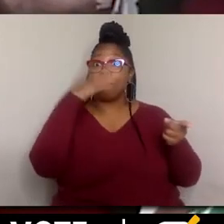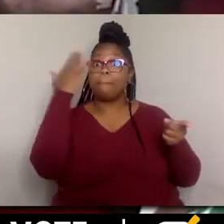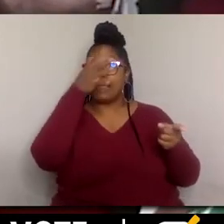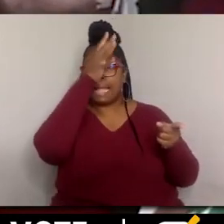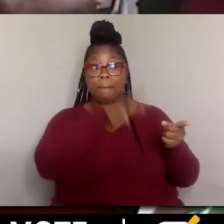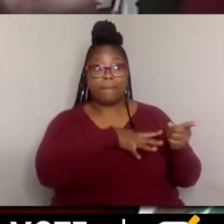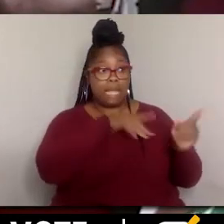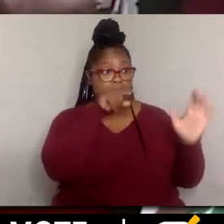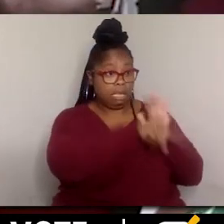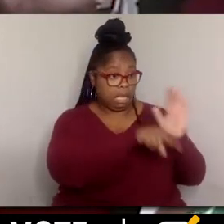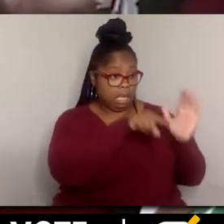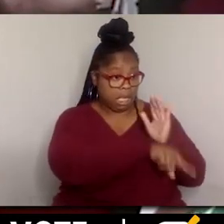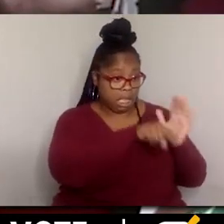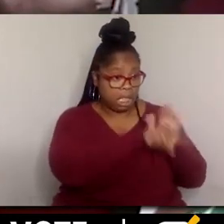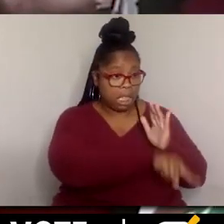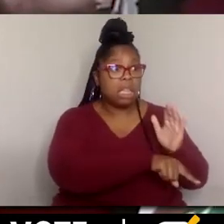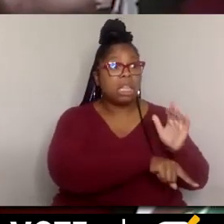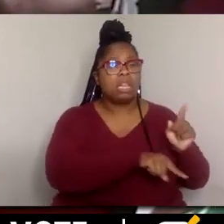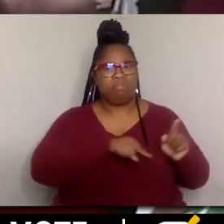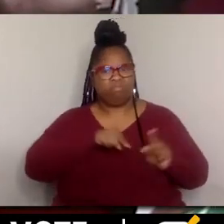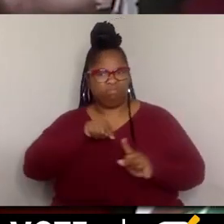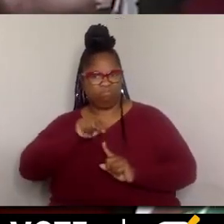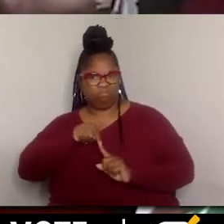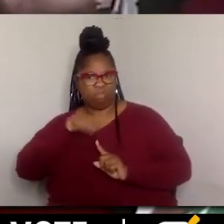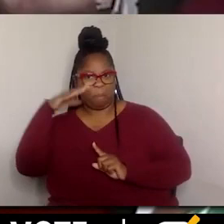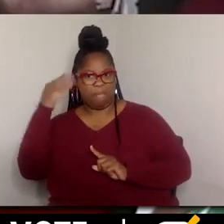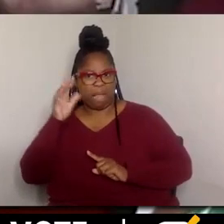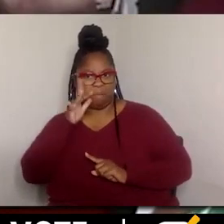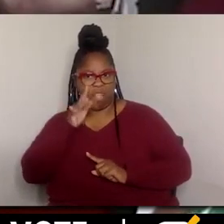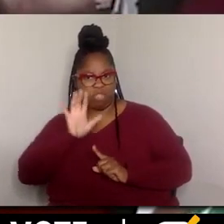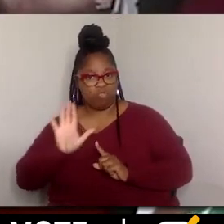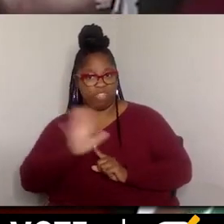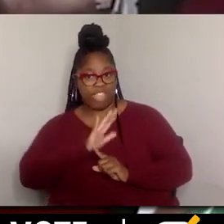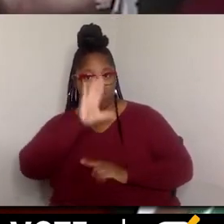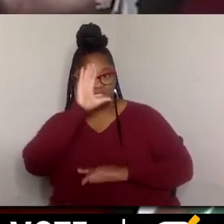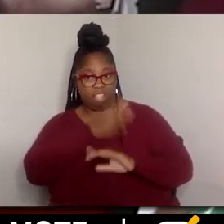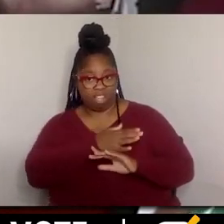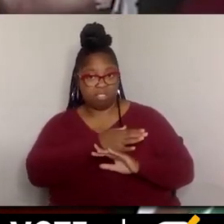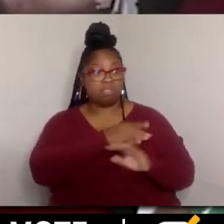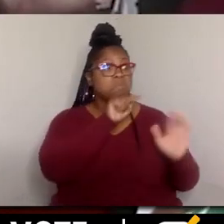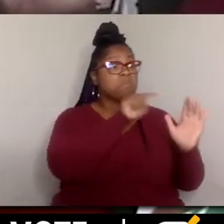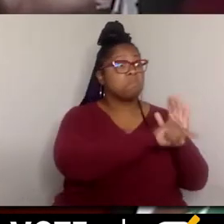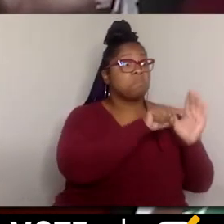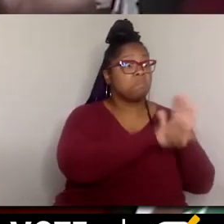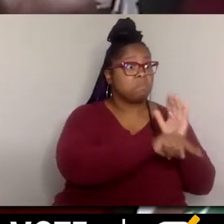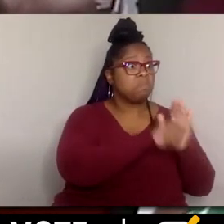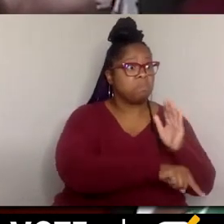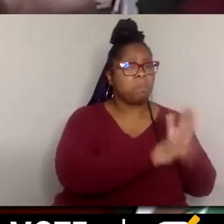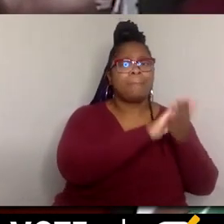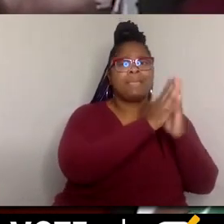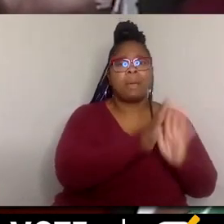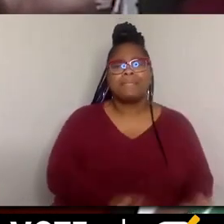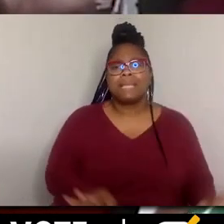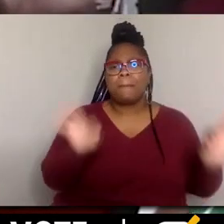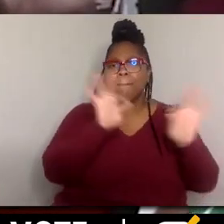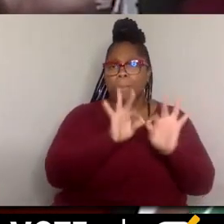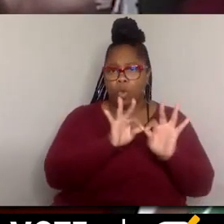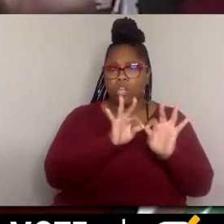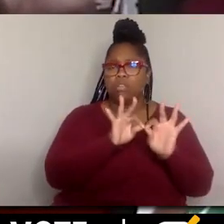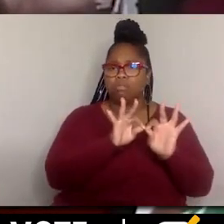Black mothers' sons becomes as important to the rest of the